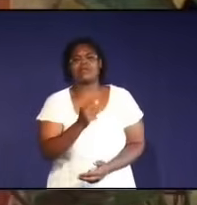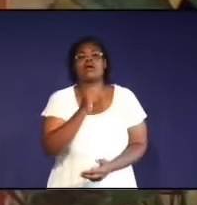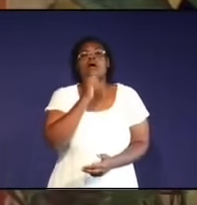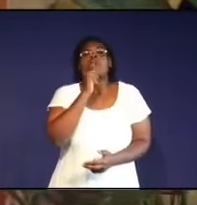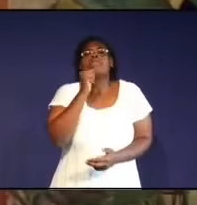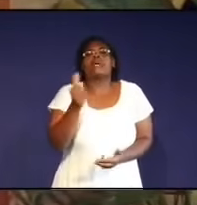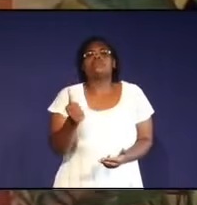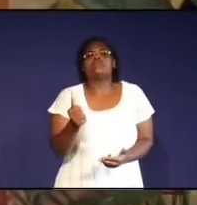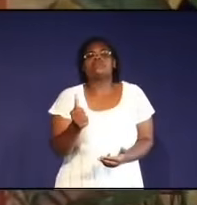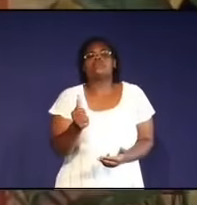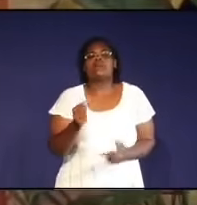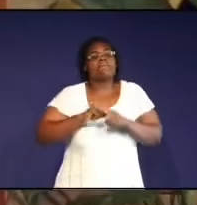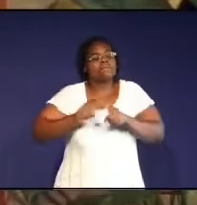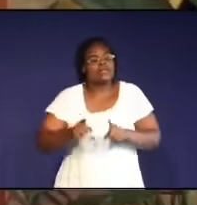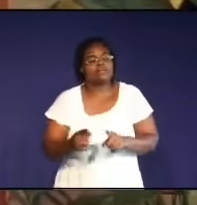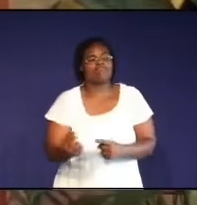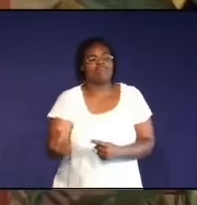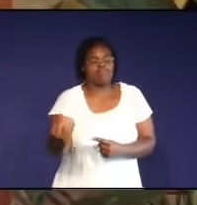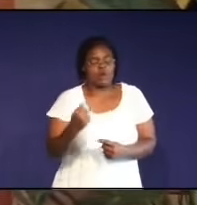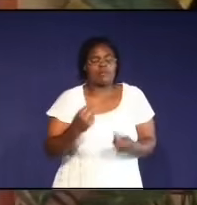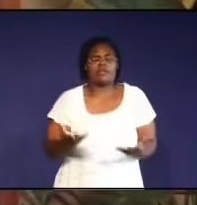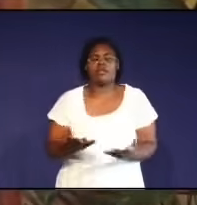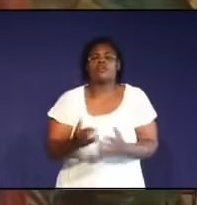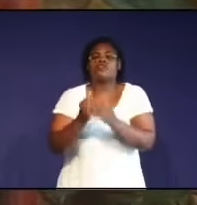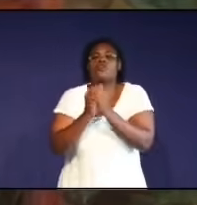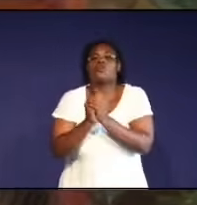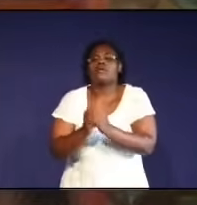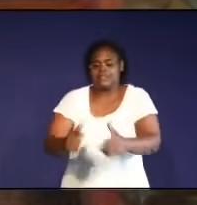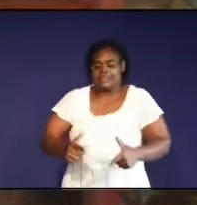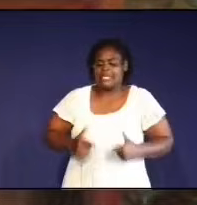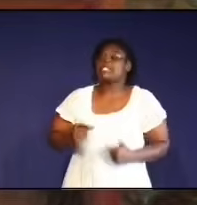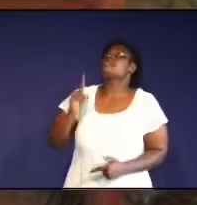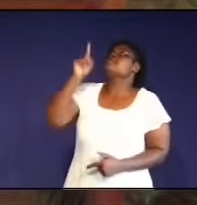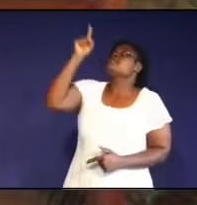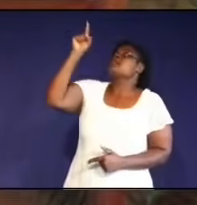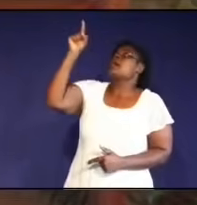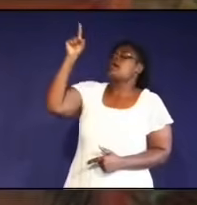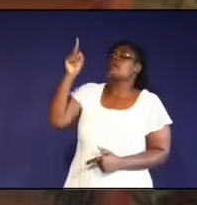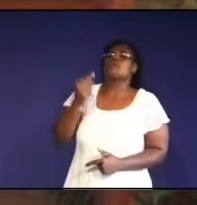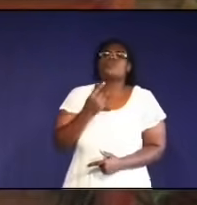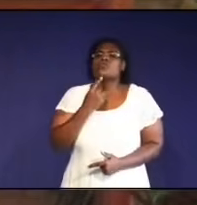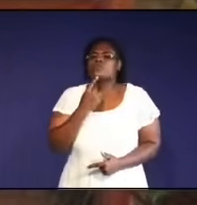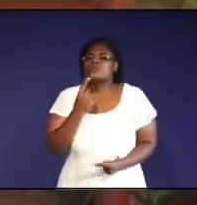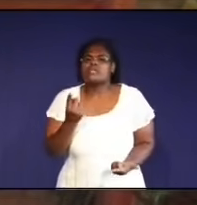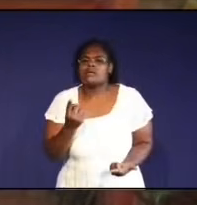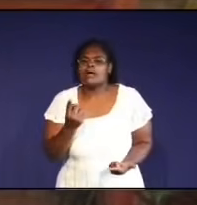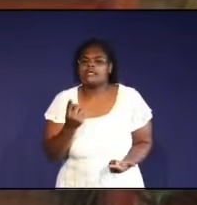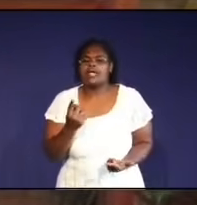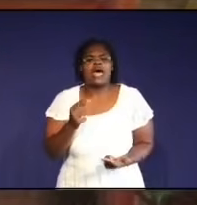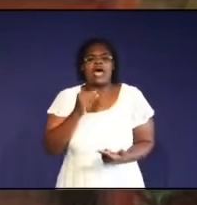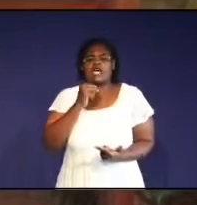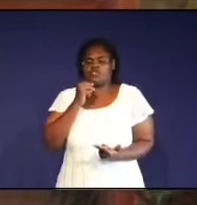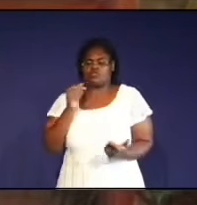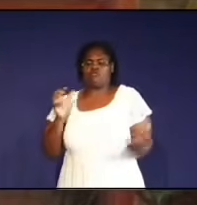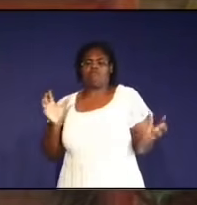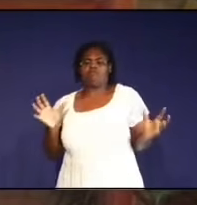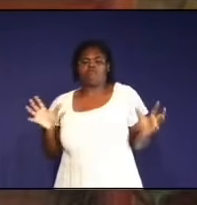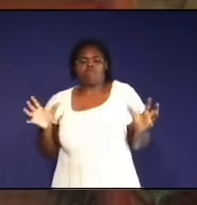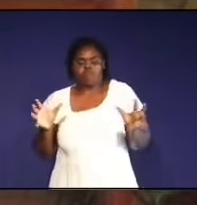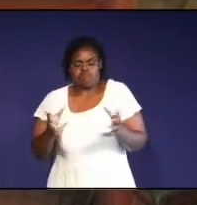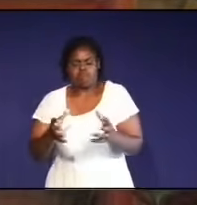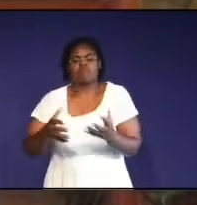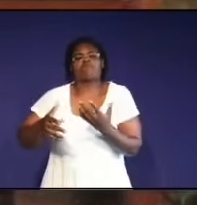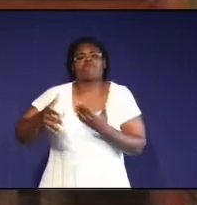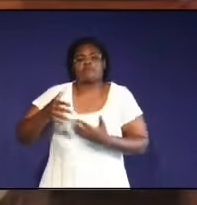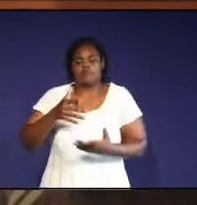I come to worship the living God who says, I shouldn't forsake the assembling of myself together.